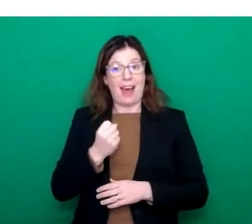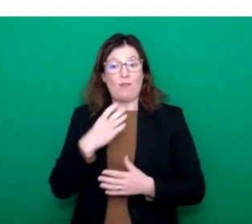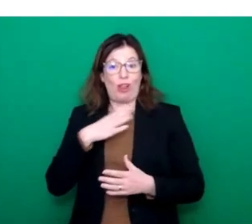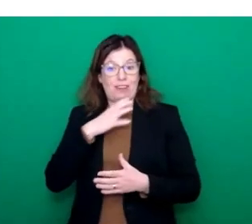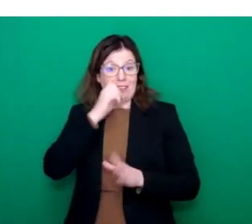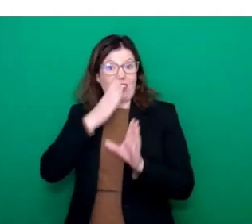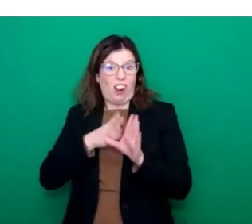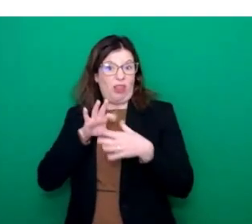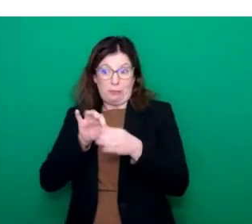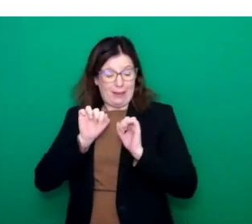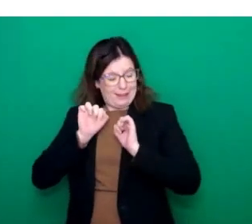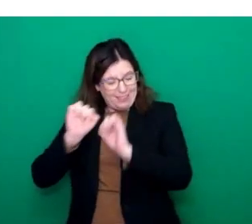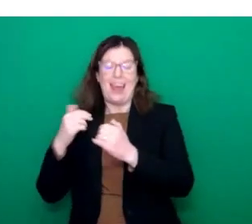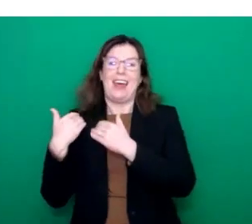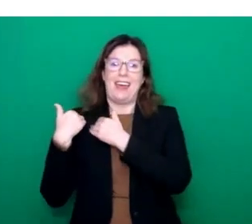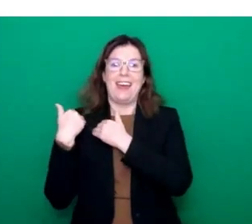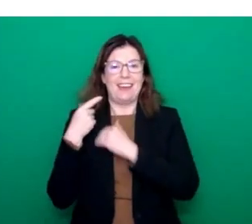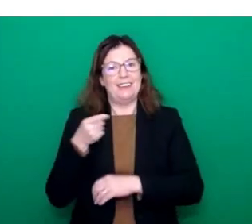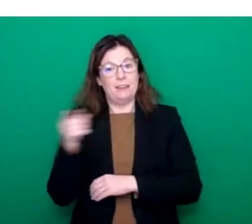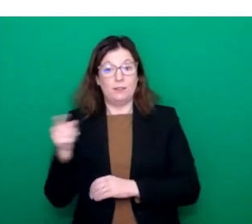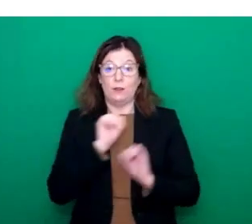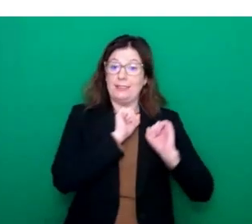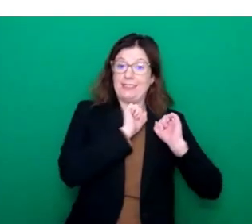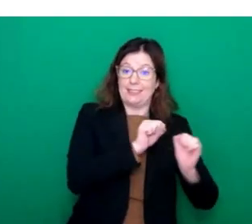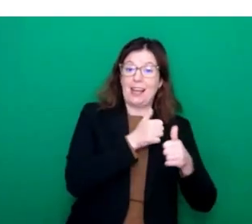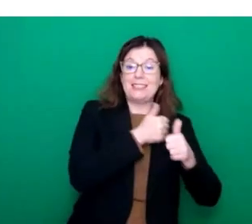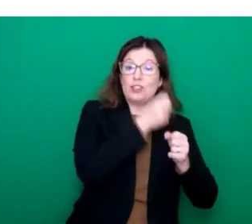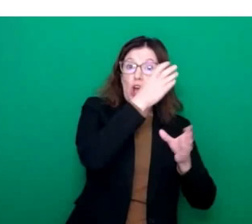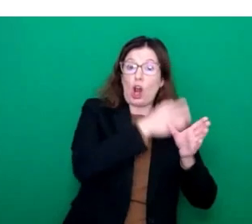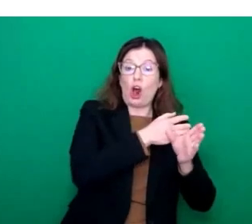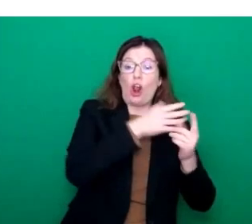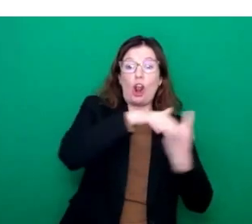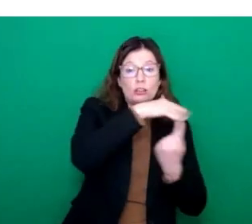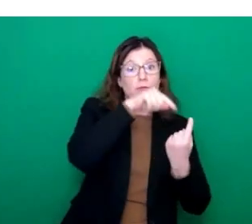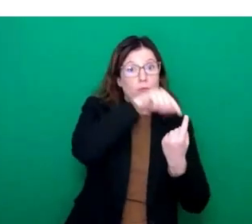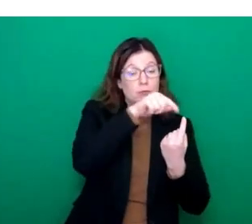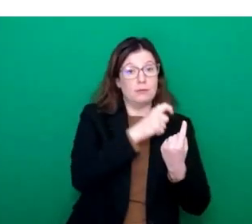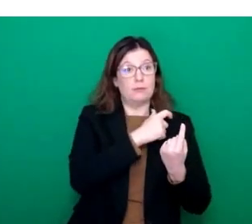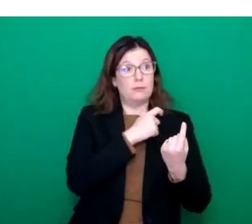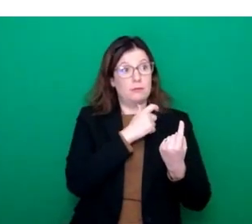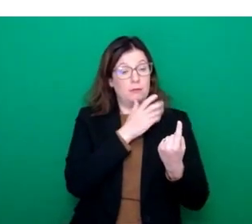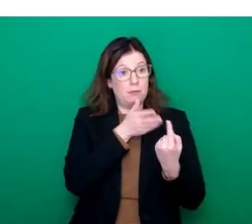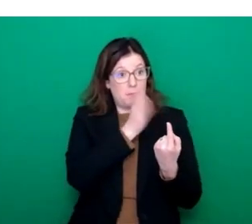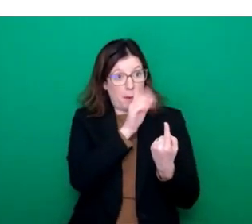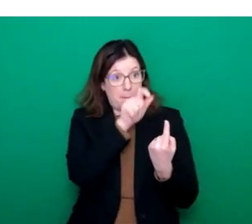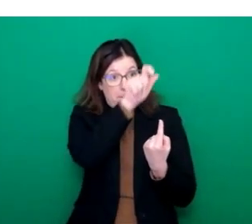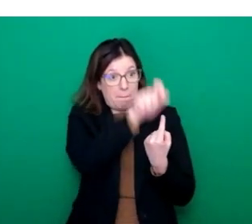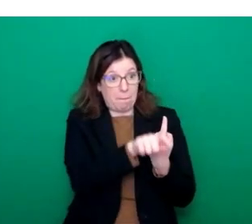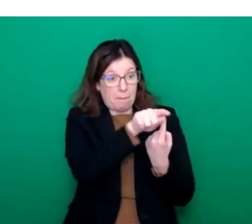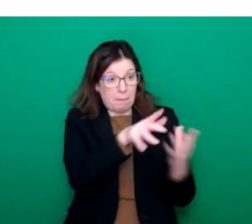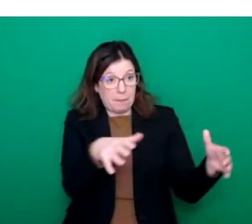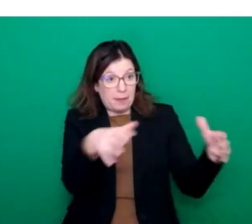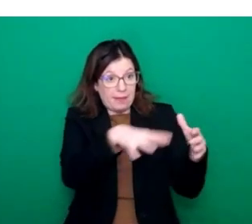that do that, so what this role will do is, if it identifies that is where this workforce is